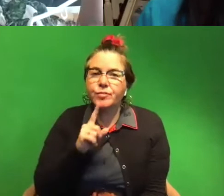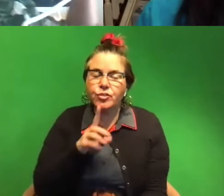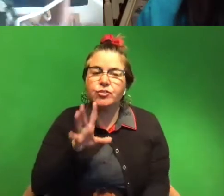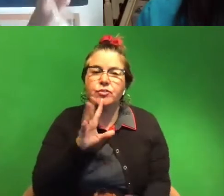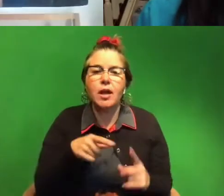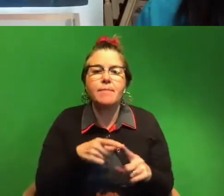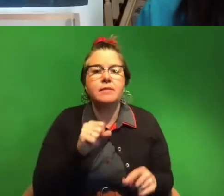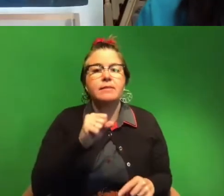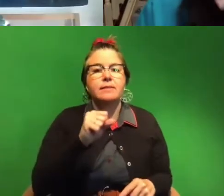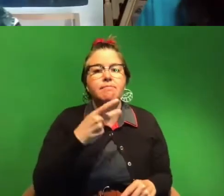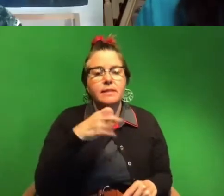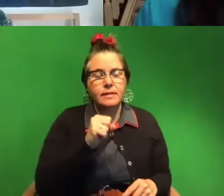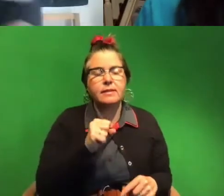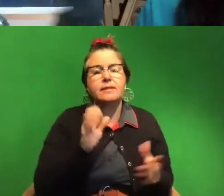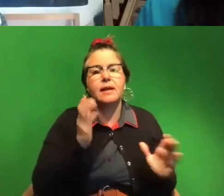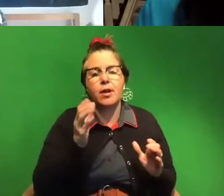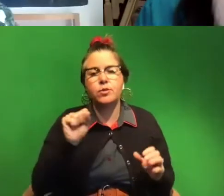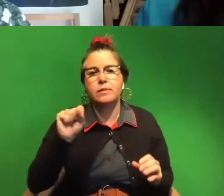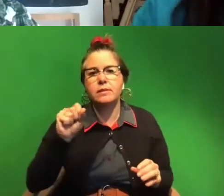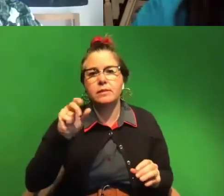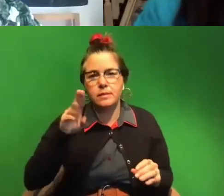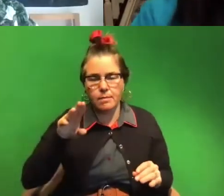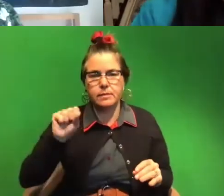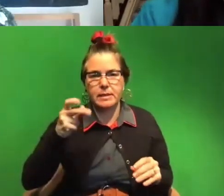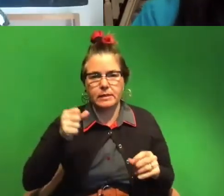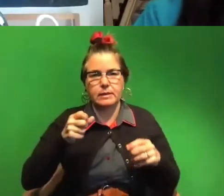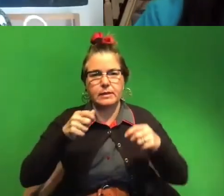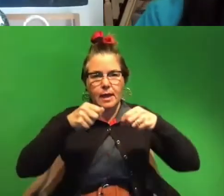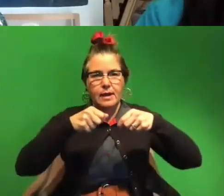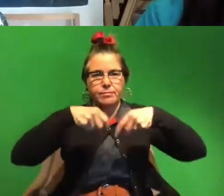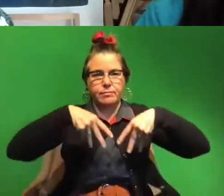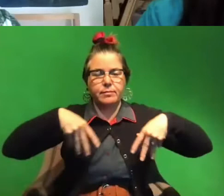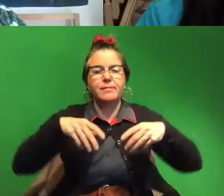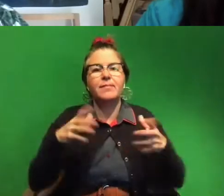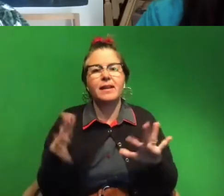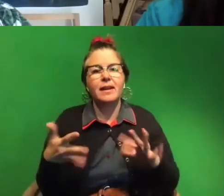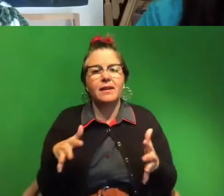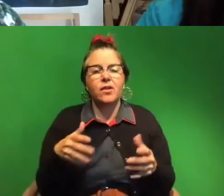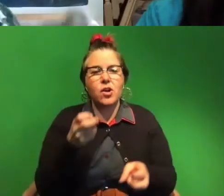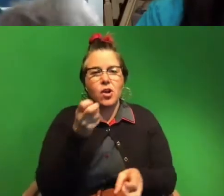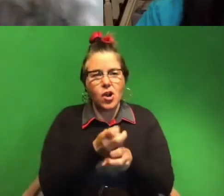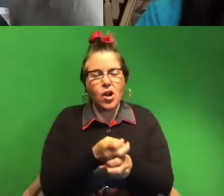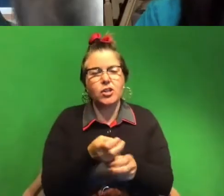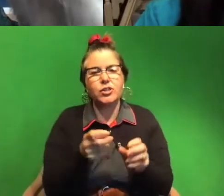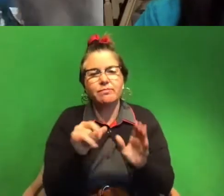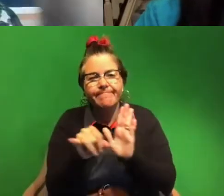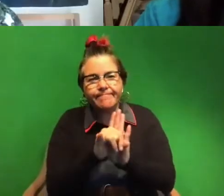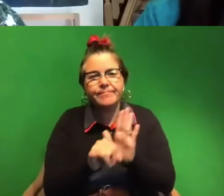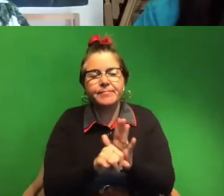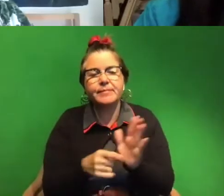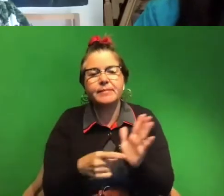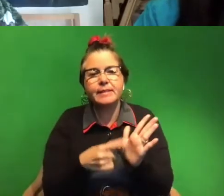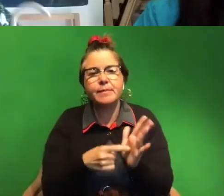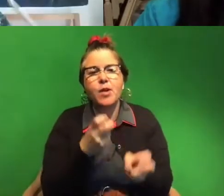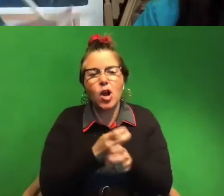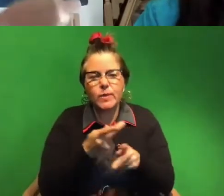versus subspecies. Right. And the problem that it gets kind of hard to tell sometimes and hard to